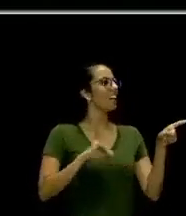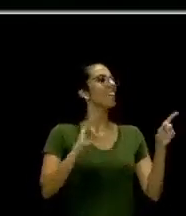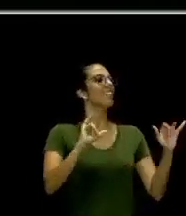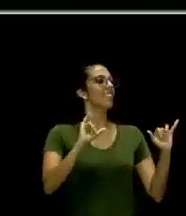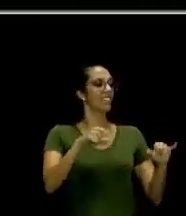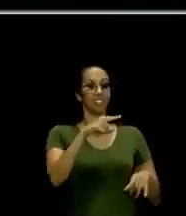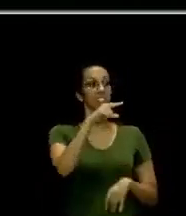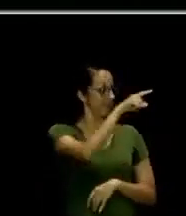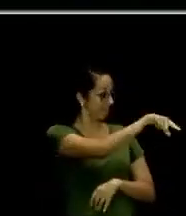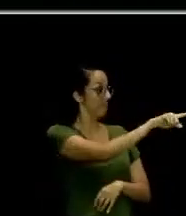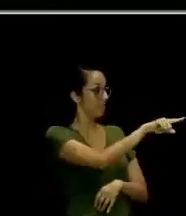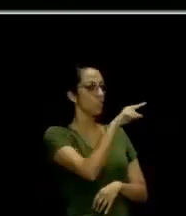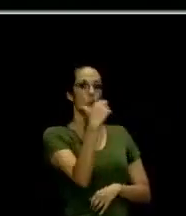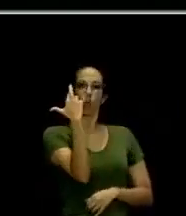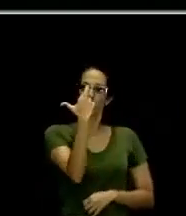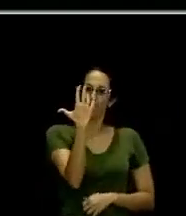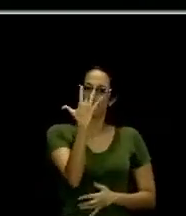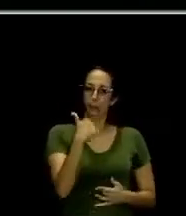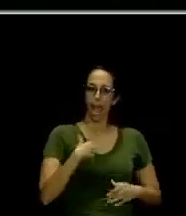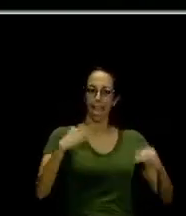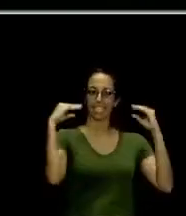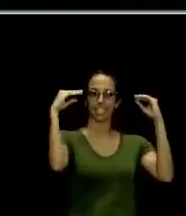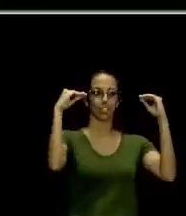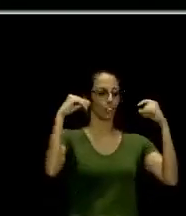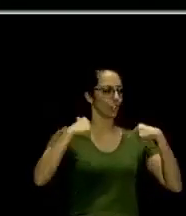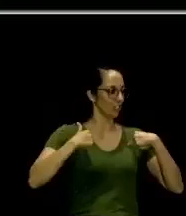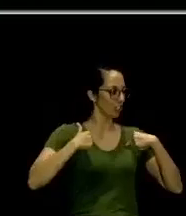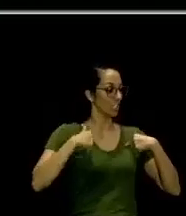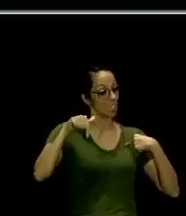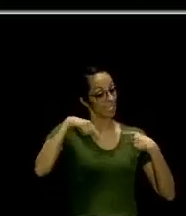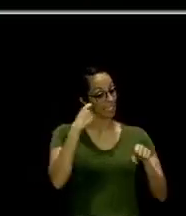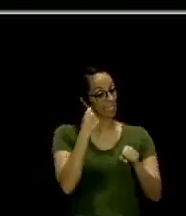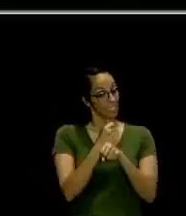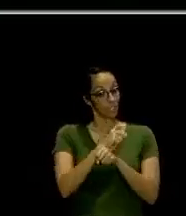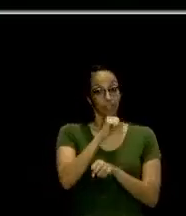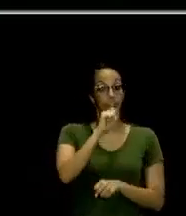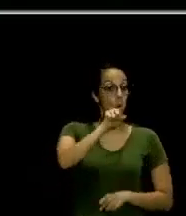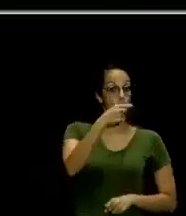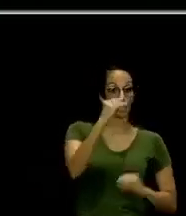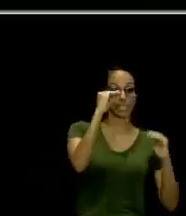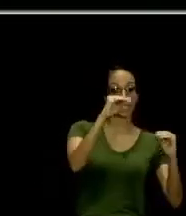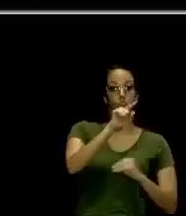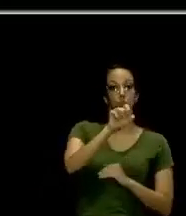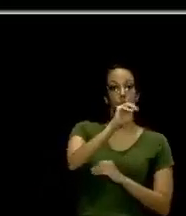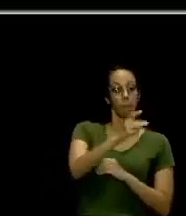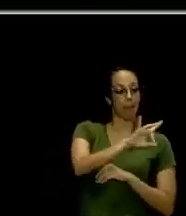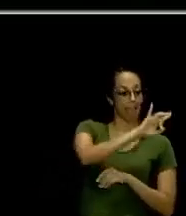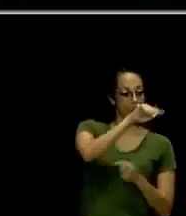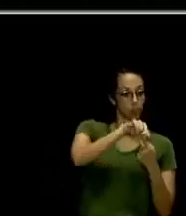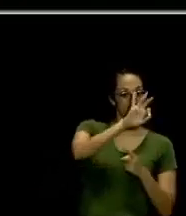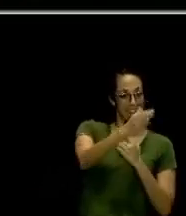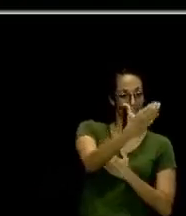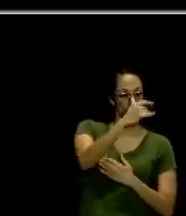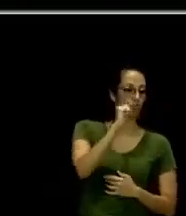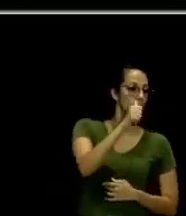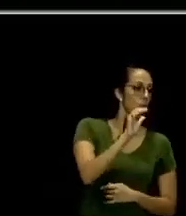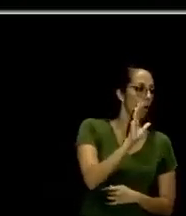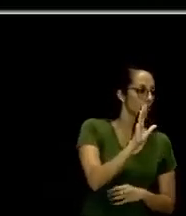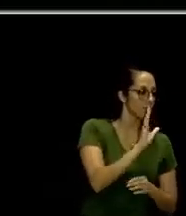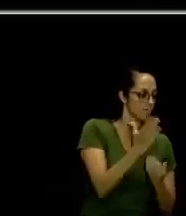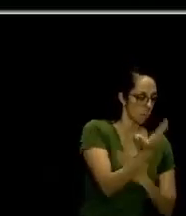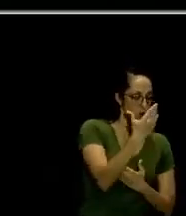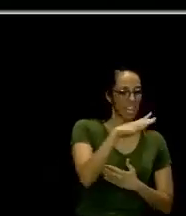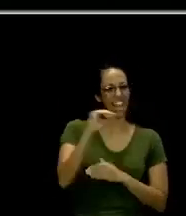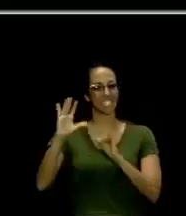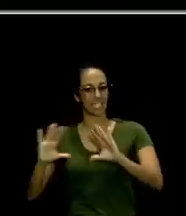are the reason that I do this. And this year, not only do we do Zumba from 8 to 9 tomorrow morning and Sunday,